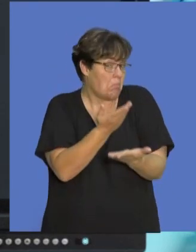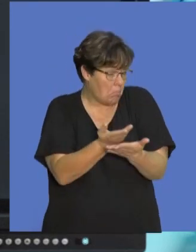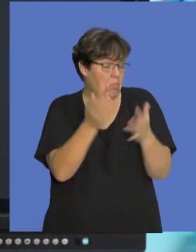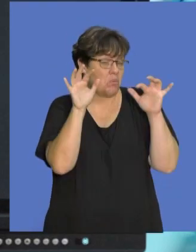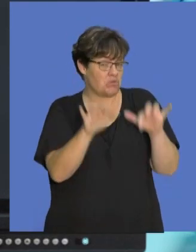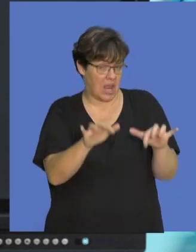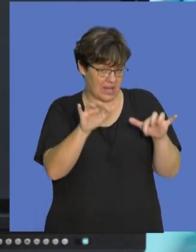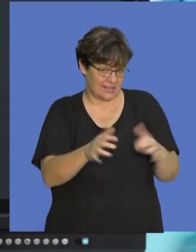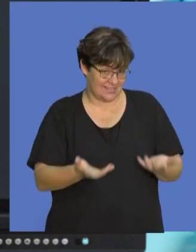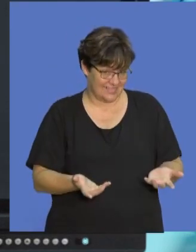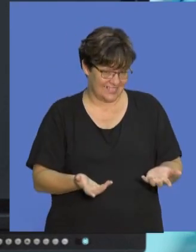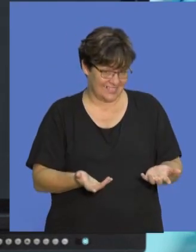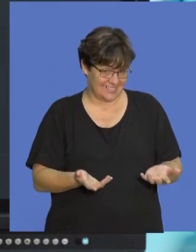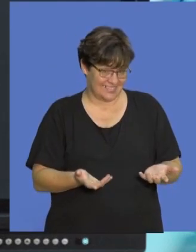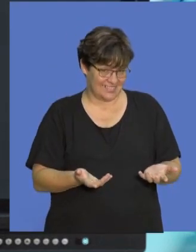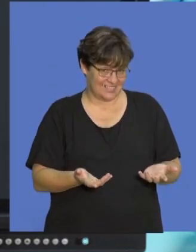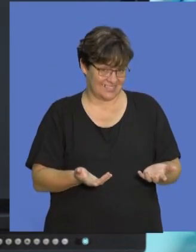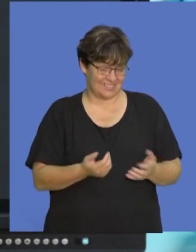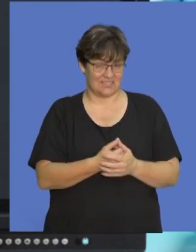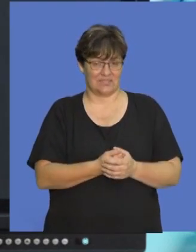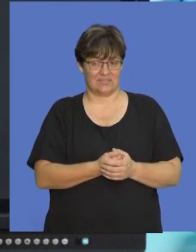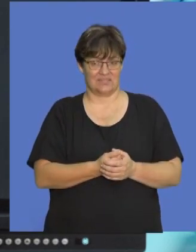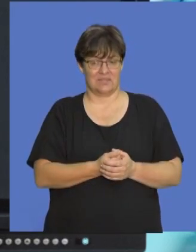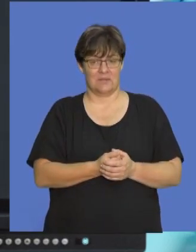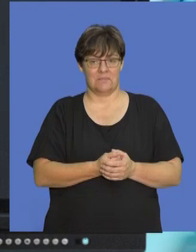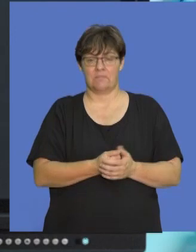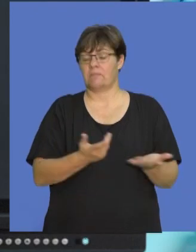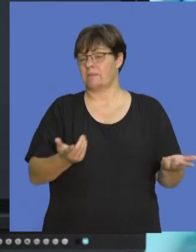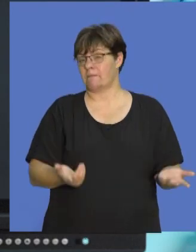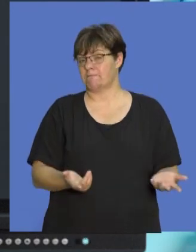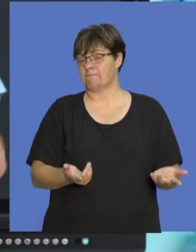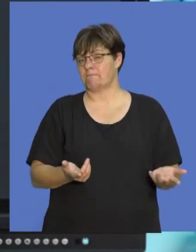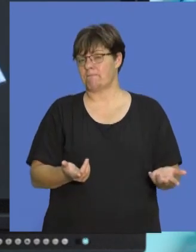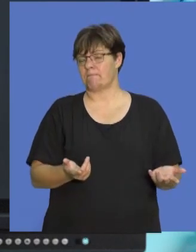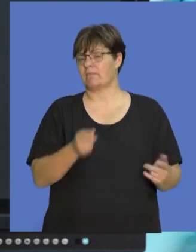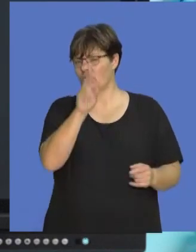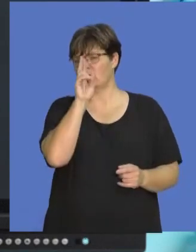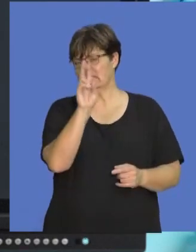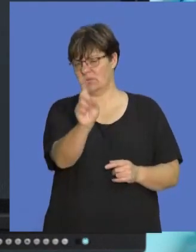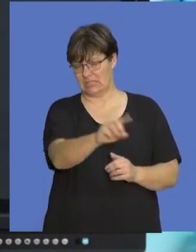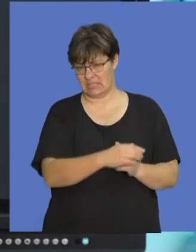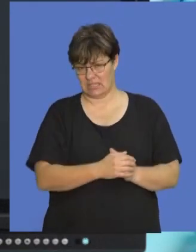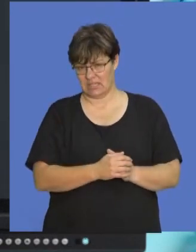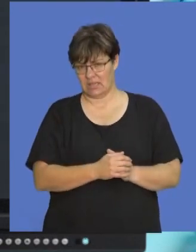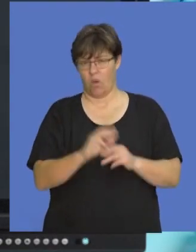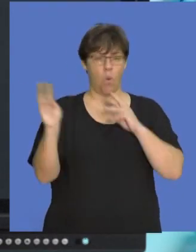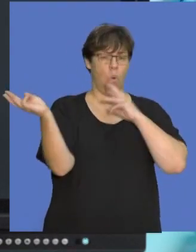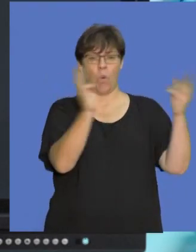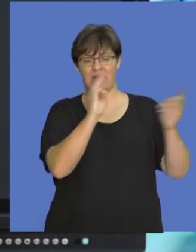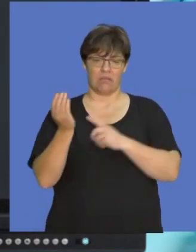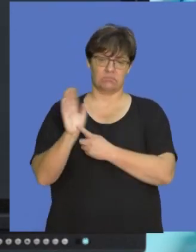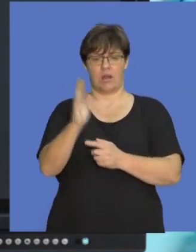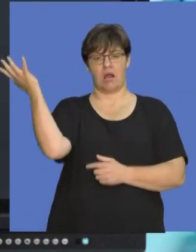possibility or a probability that we could get rain happening. So you'll see that in the weather